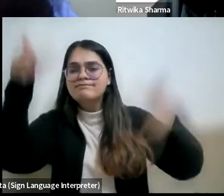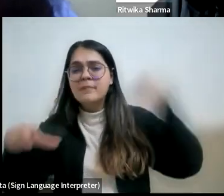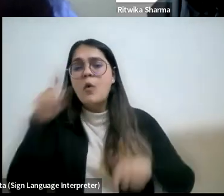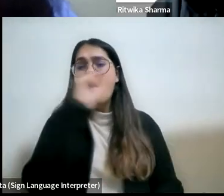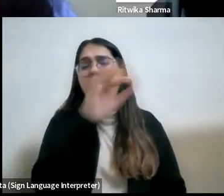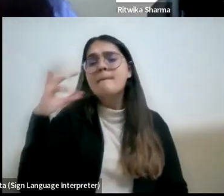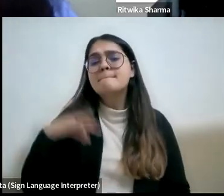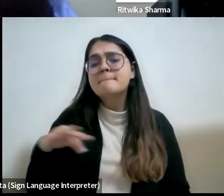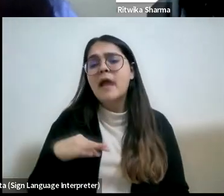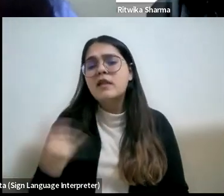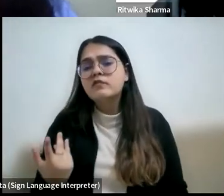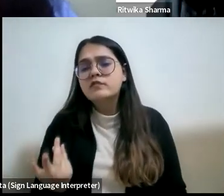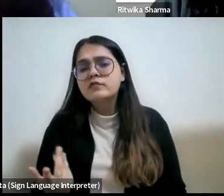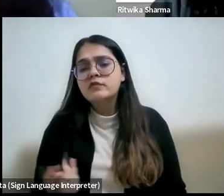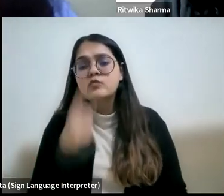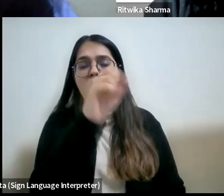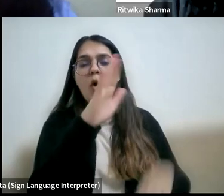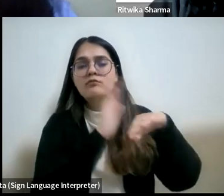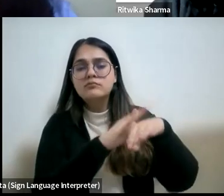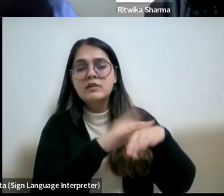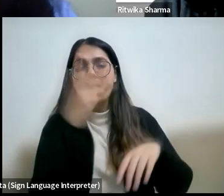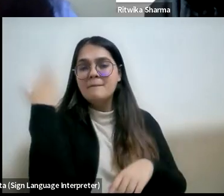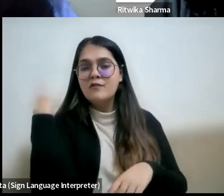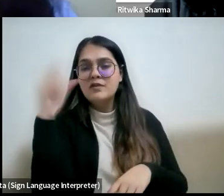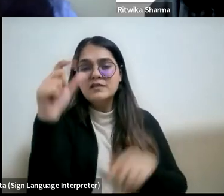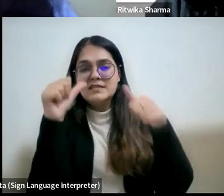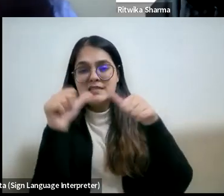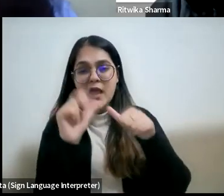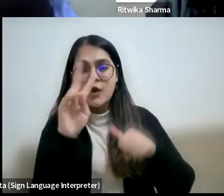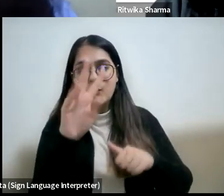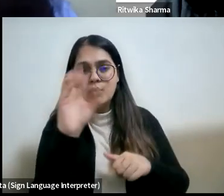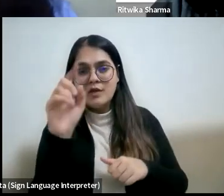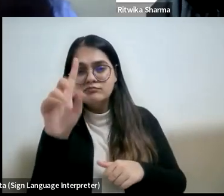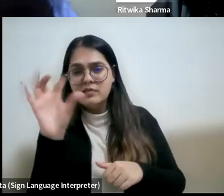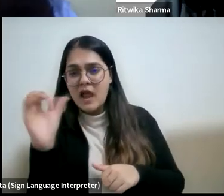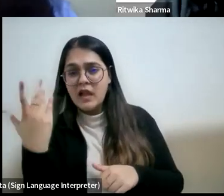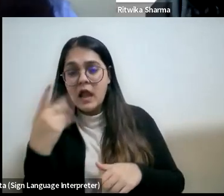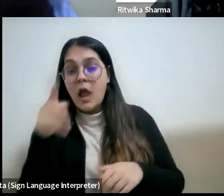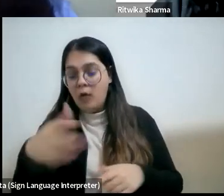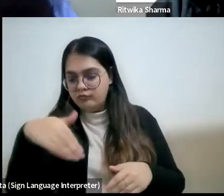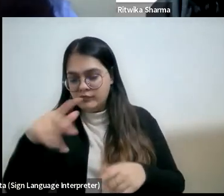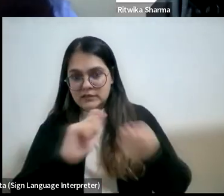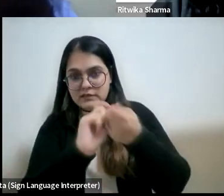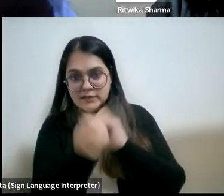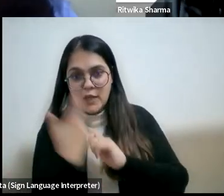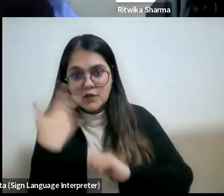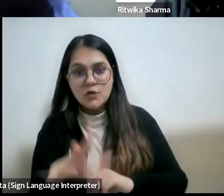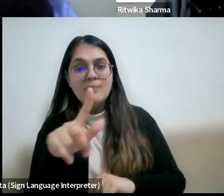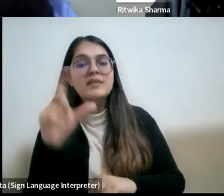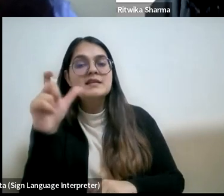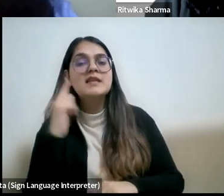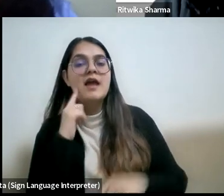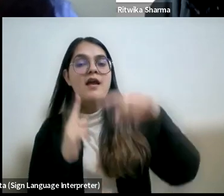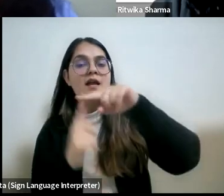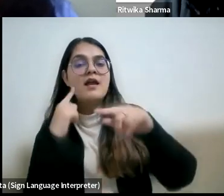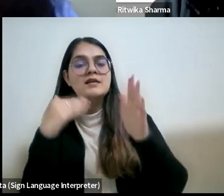you could also touch upon what the CAA 2019 mandates and the major changes it brought about in the citizenship law. Over to you,